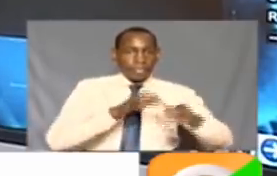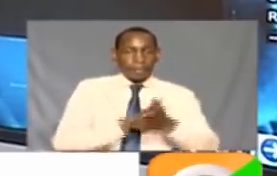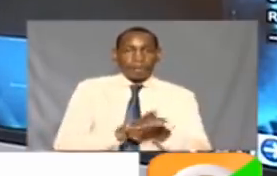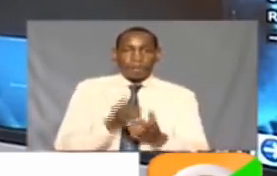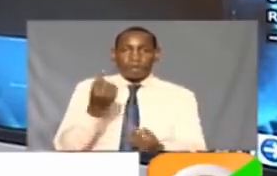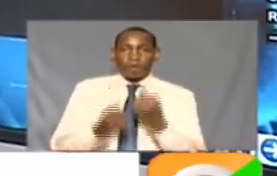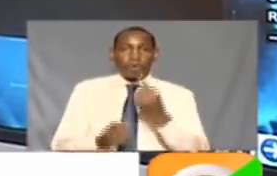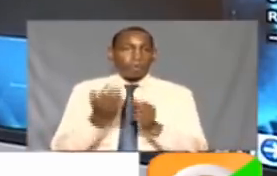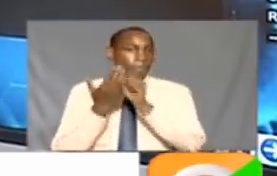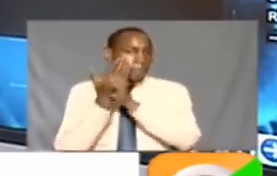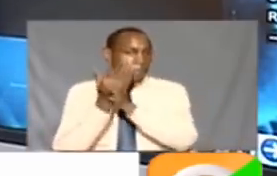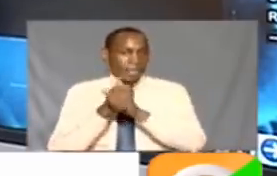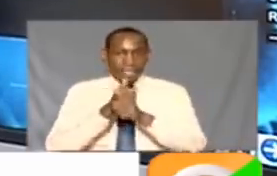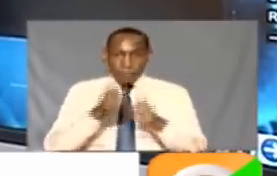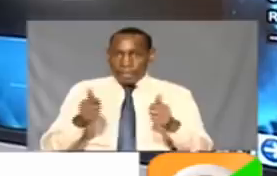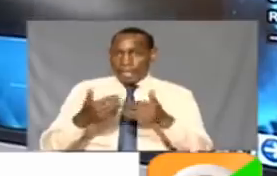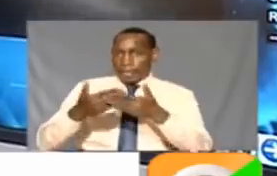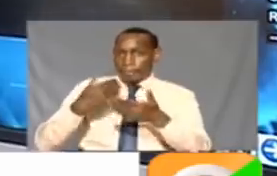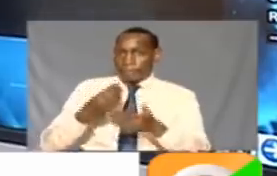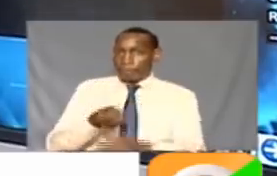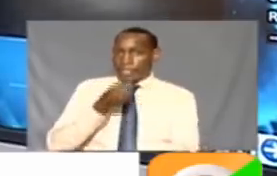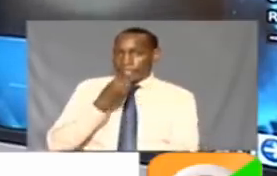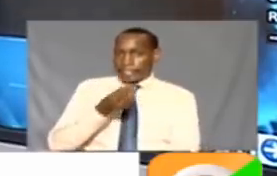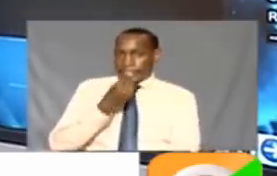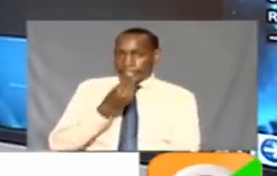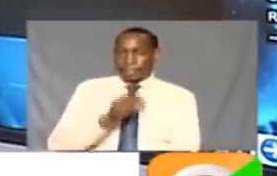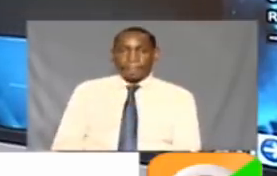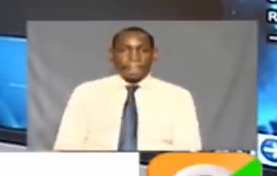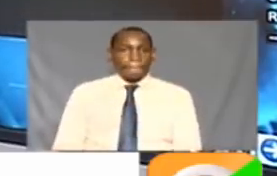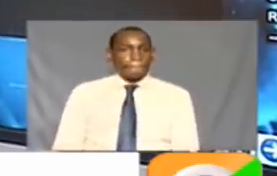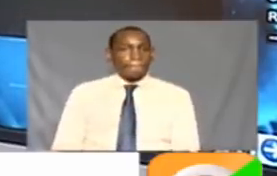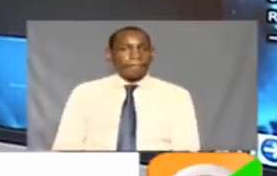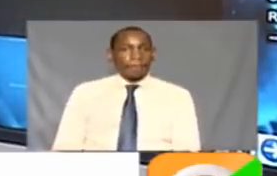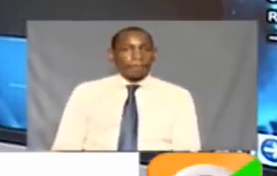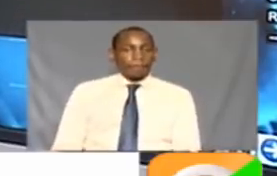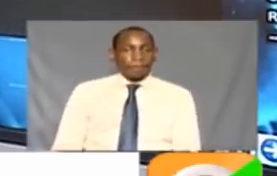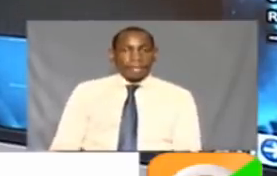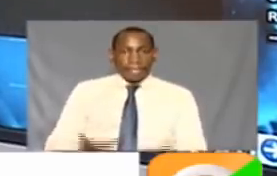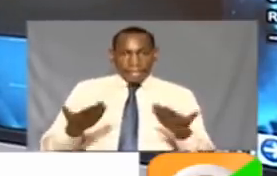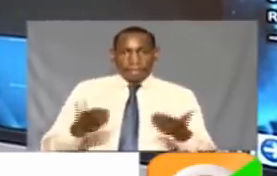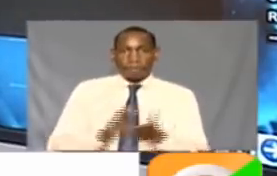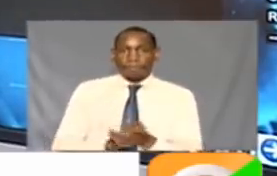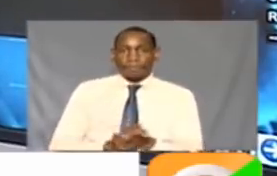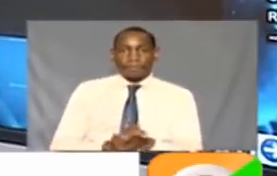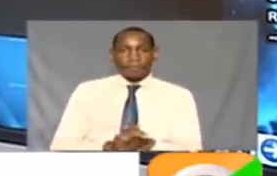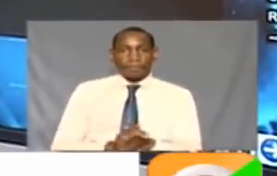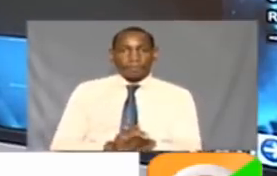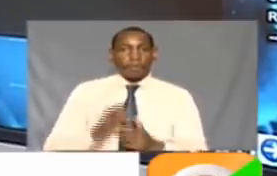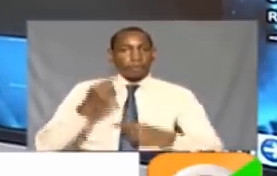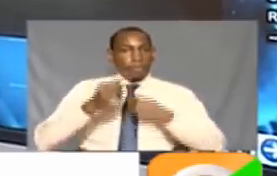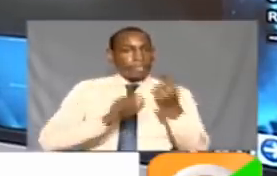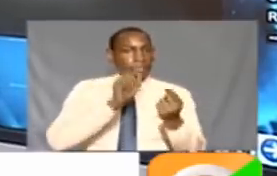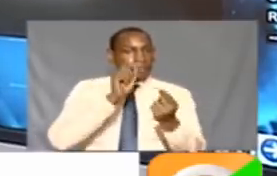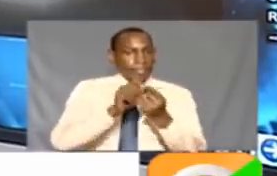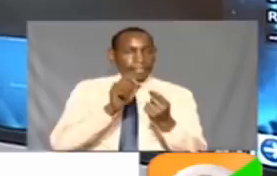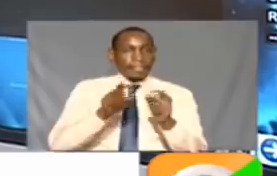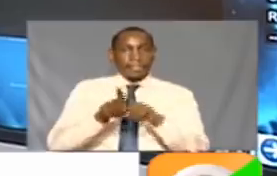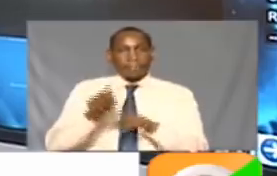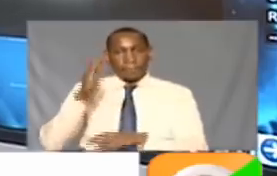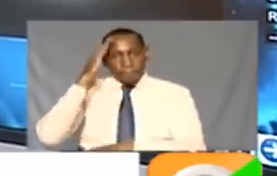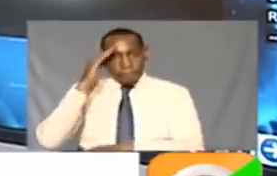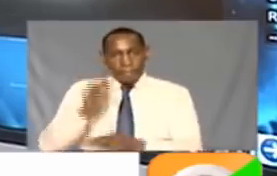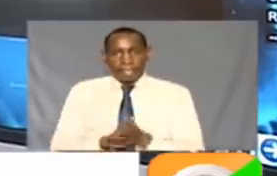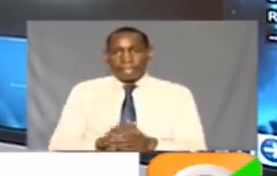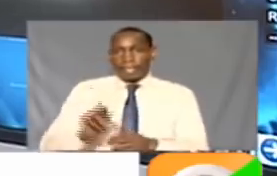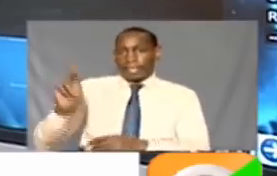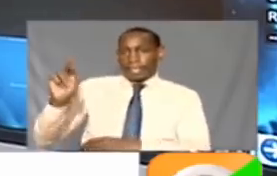meat properly before eating it. So, much continues to be tested and known about this.